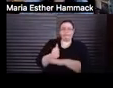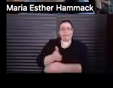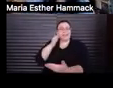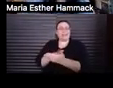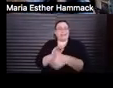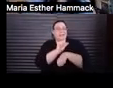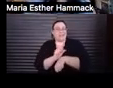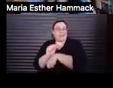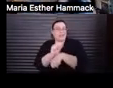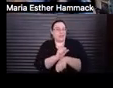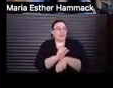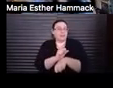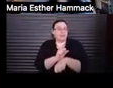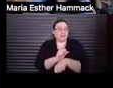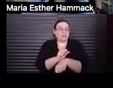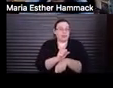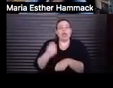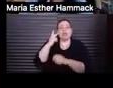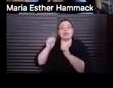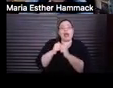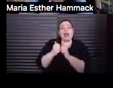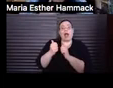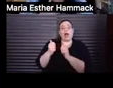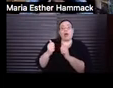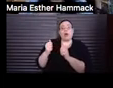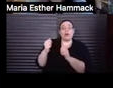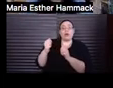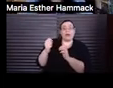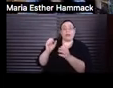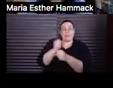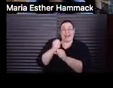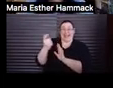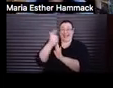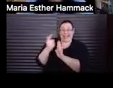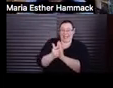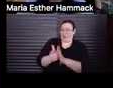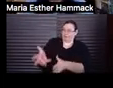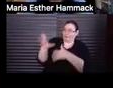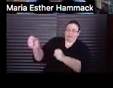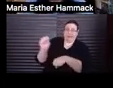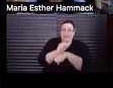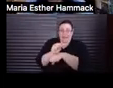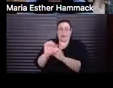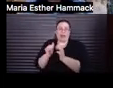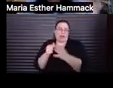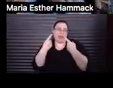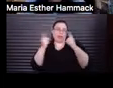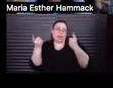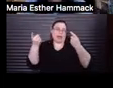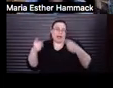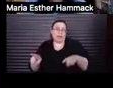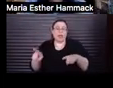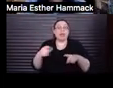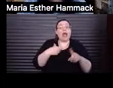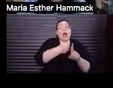can start seeing how legal abolition was procured. And I'm not going to talk about all of